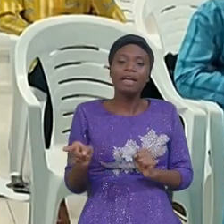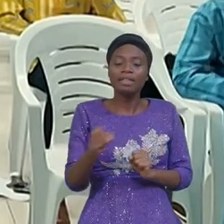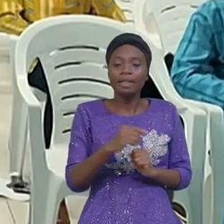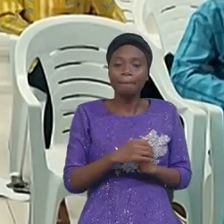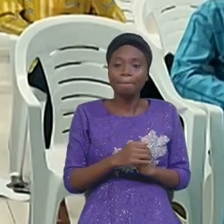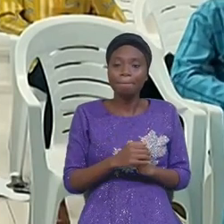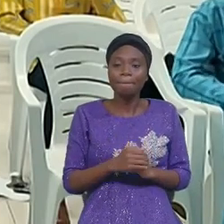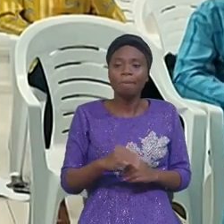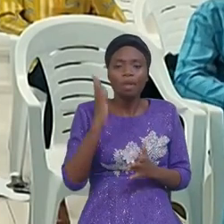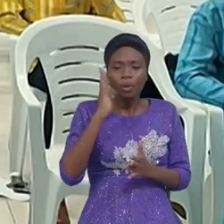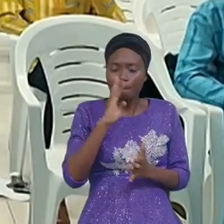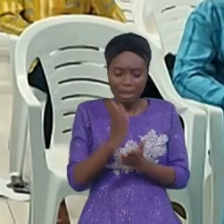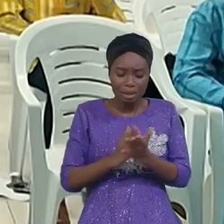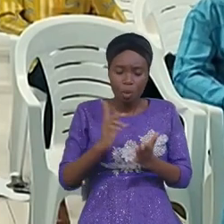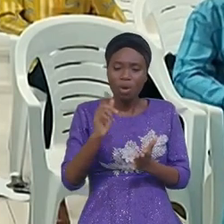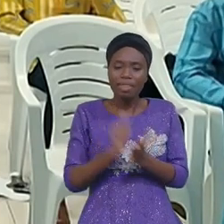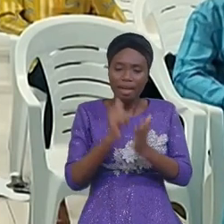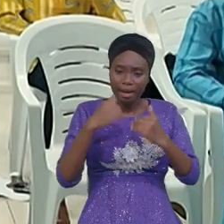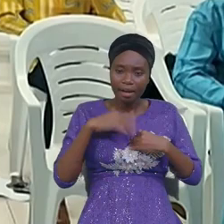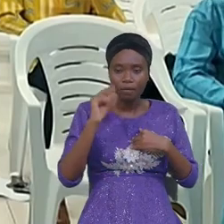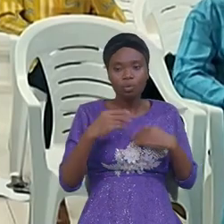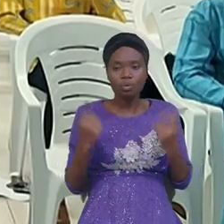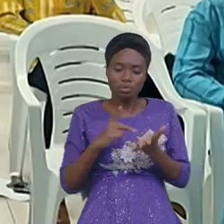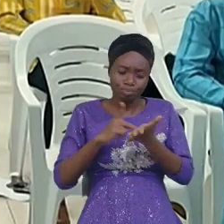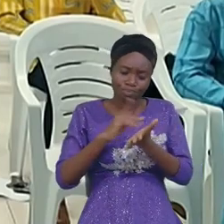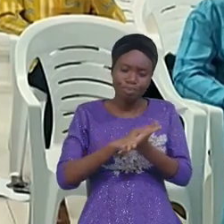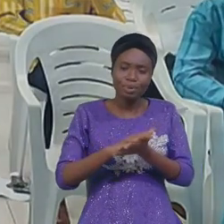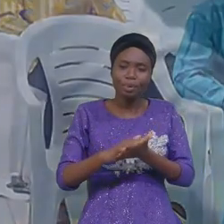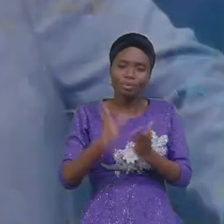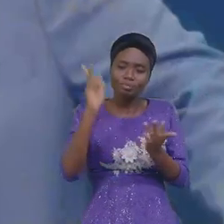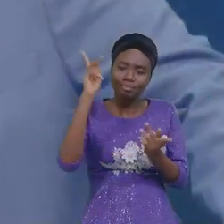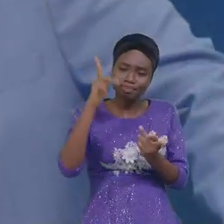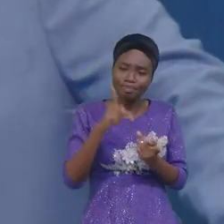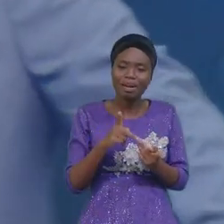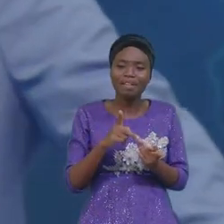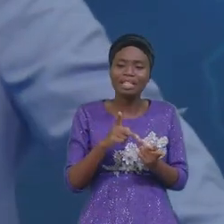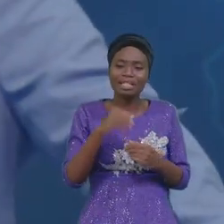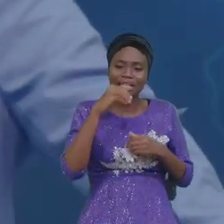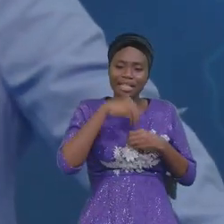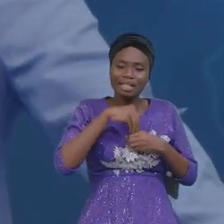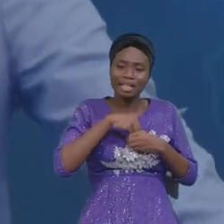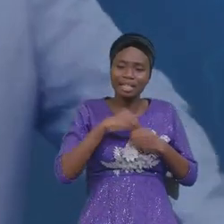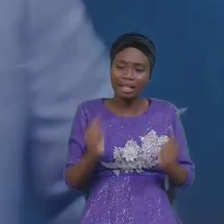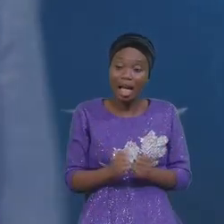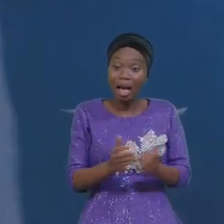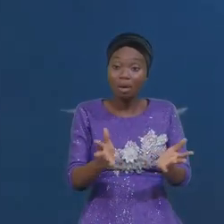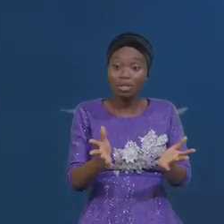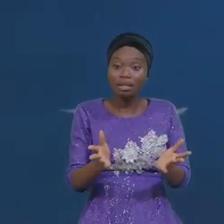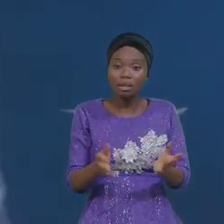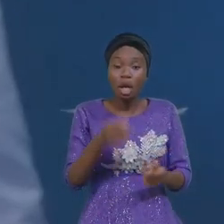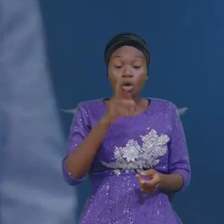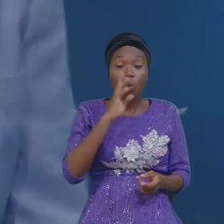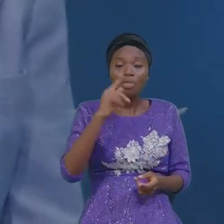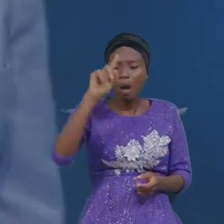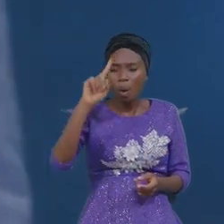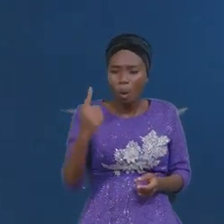somebody that has no sin, pure, perfect, internal, external. You are the only